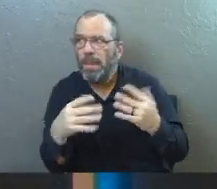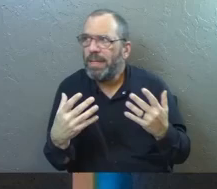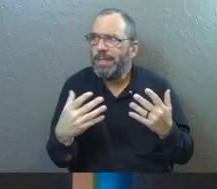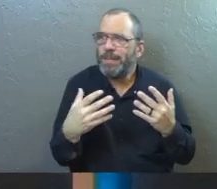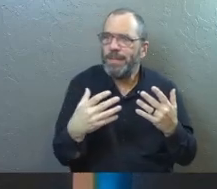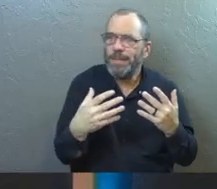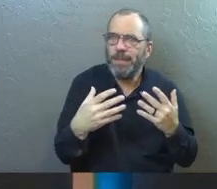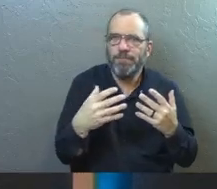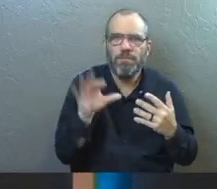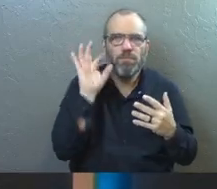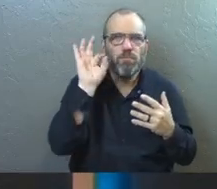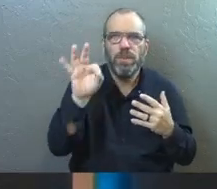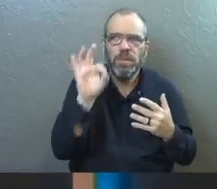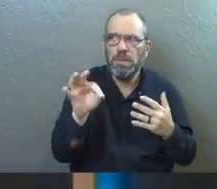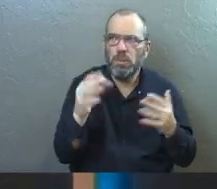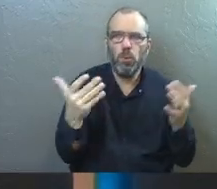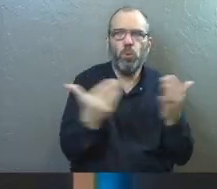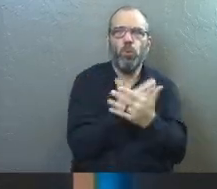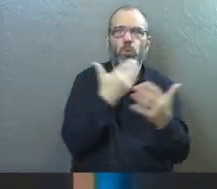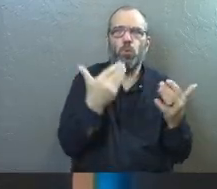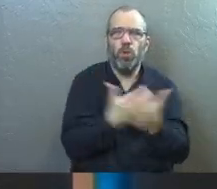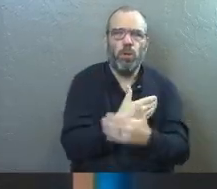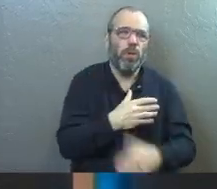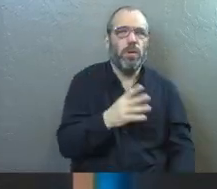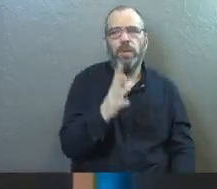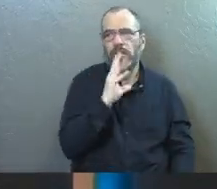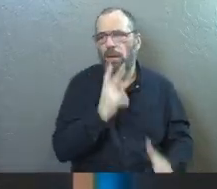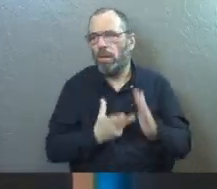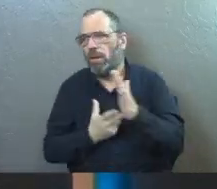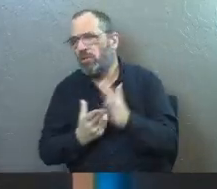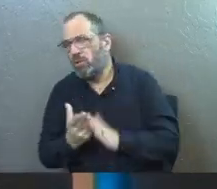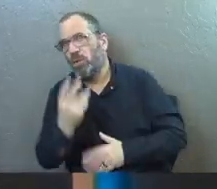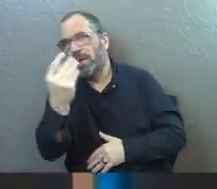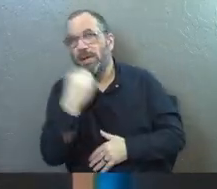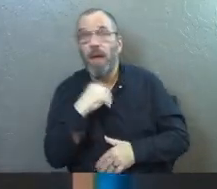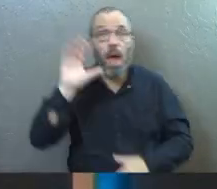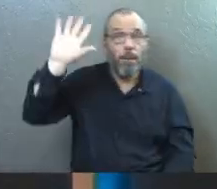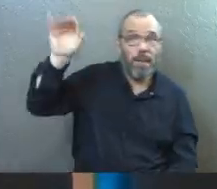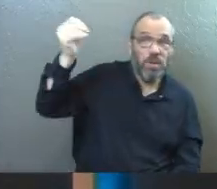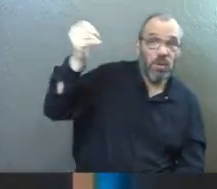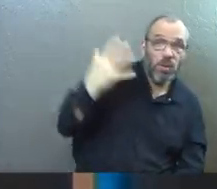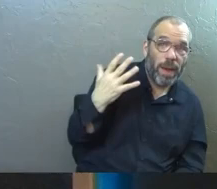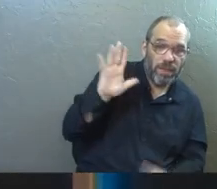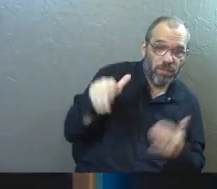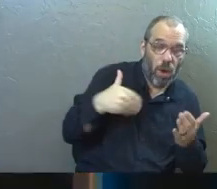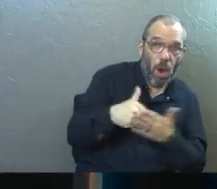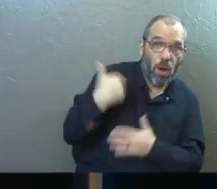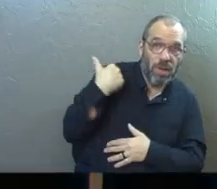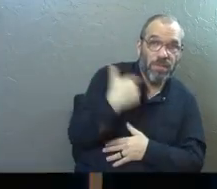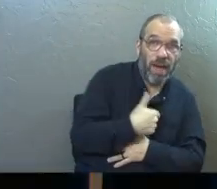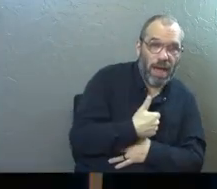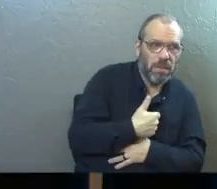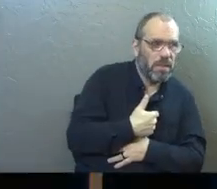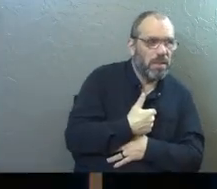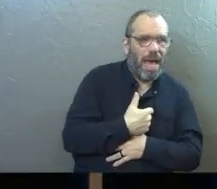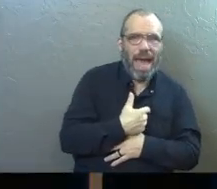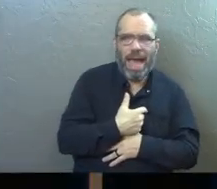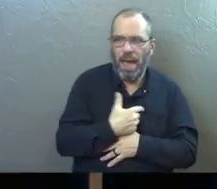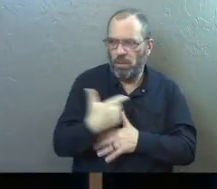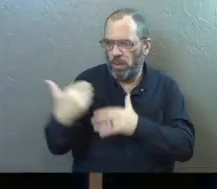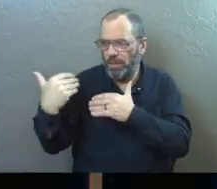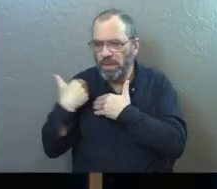been brand new. We talk about the truth that God brings, but the grace of God that is for all of us, and how we hold